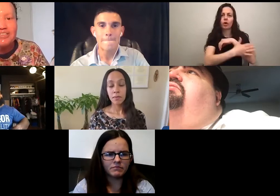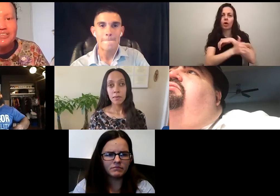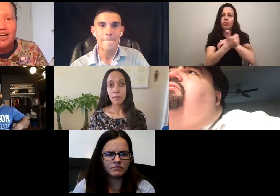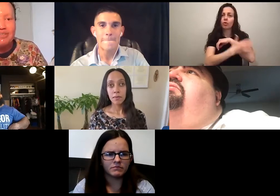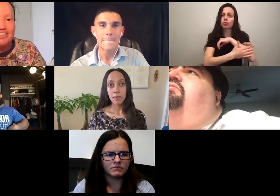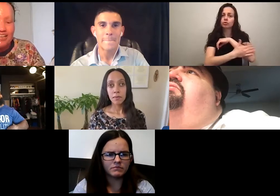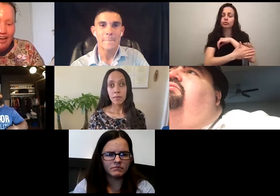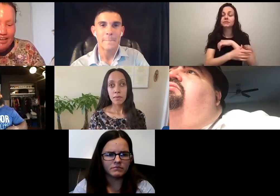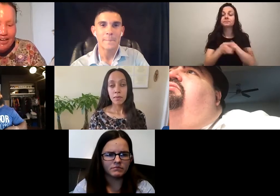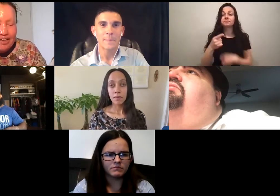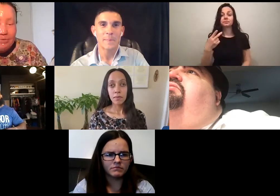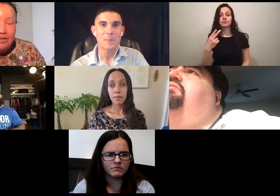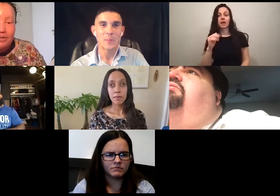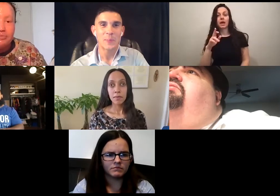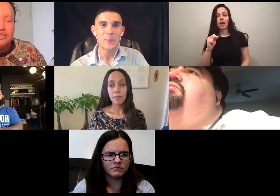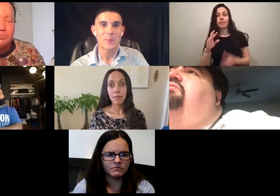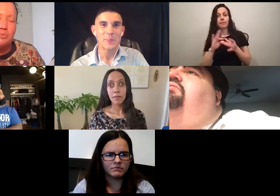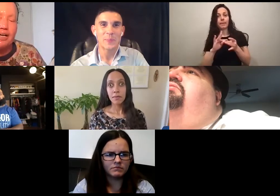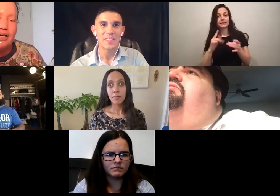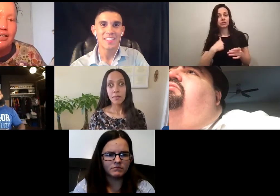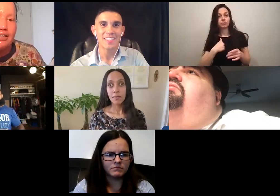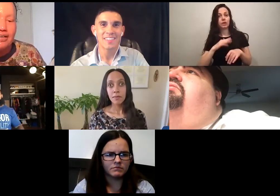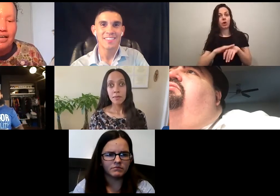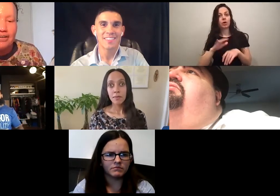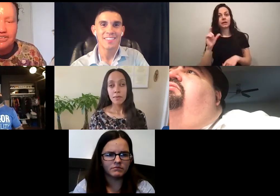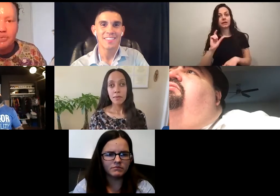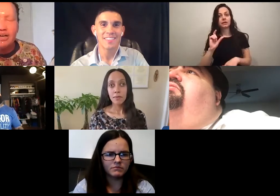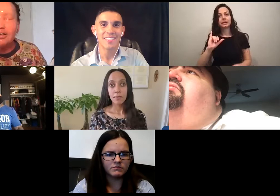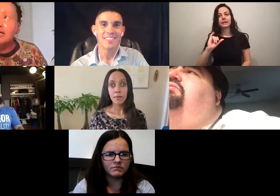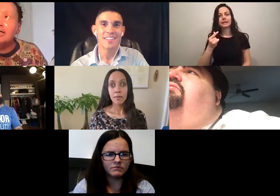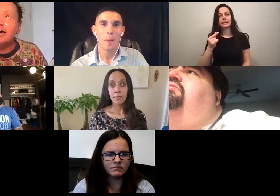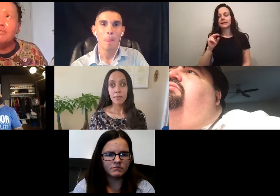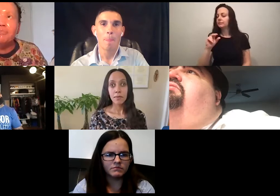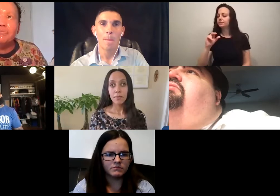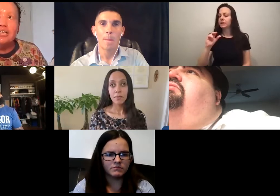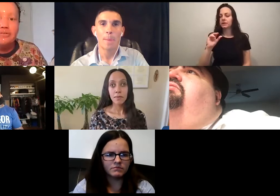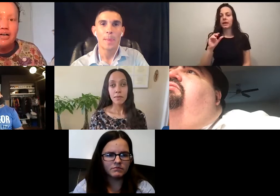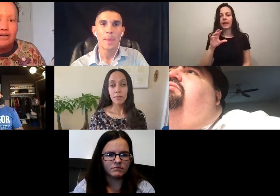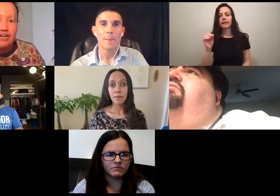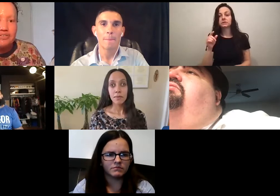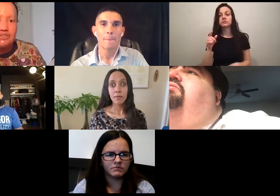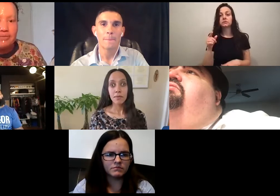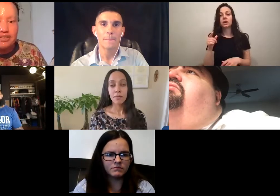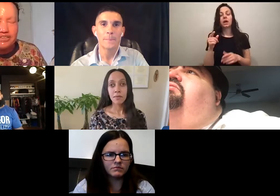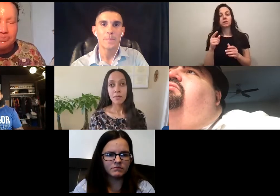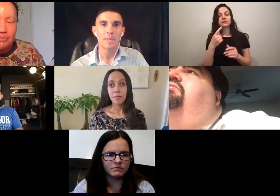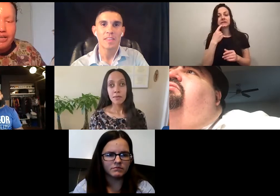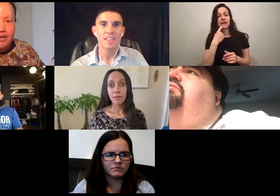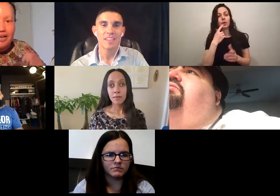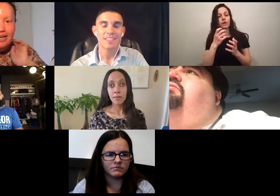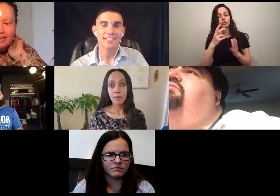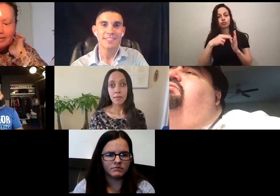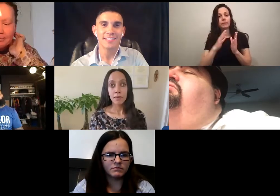me on Instagram and said, "Hey, Carly, I really want to read your book, but I can't." And that was about a year and a half after it was published. So